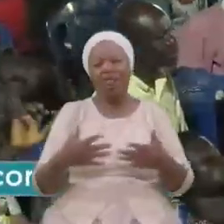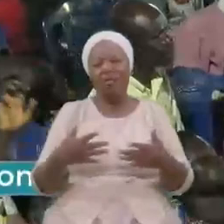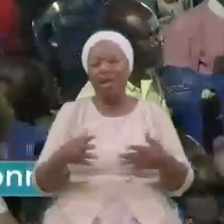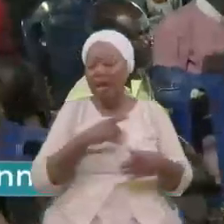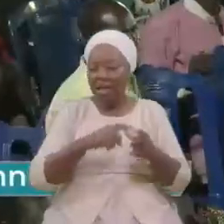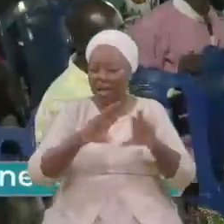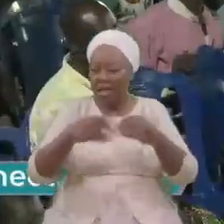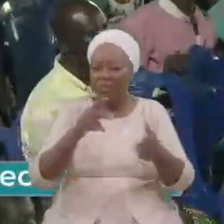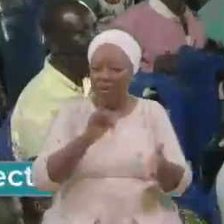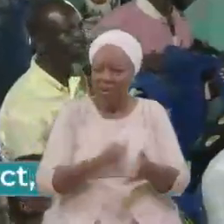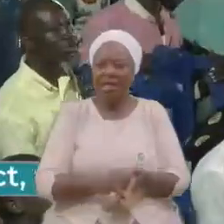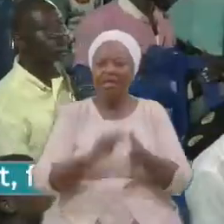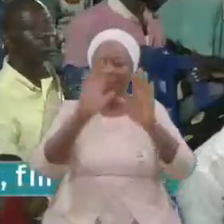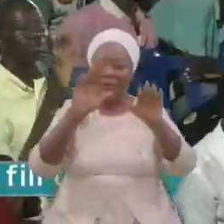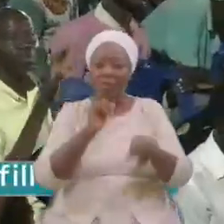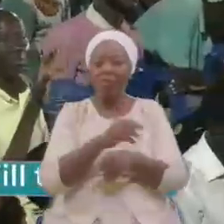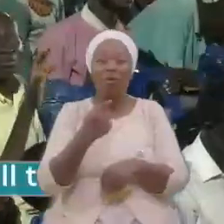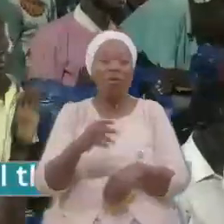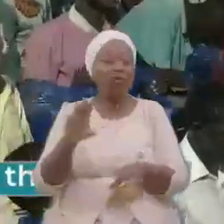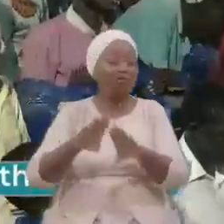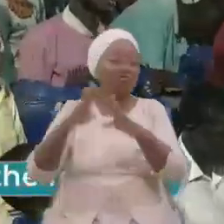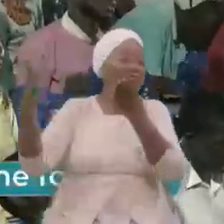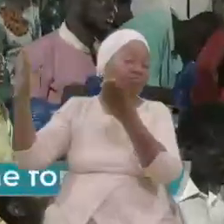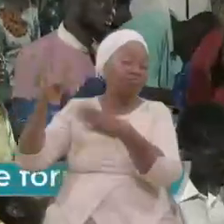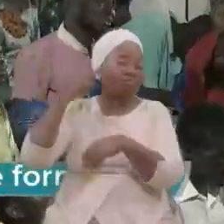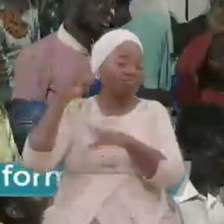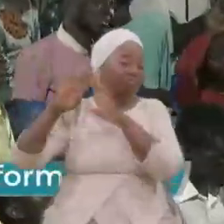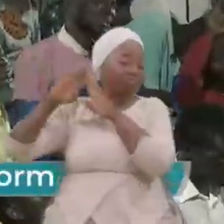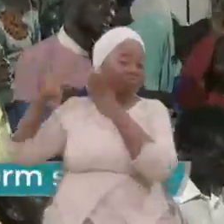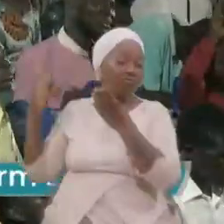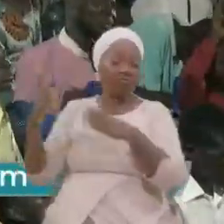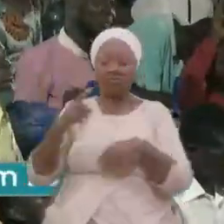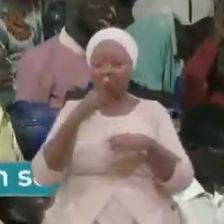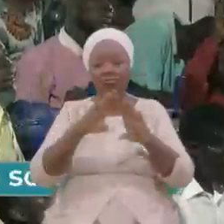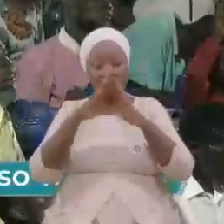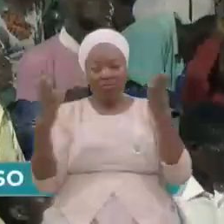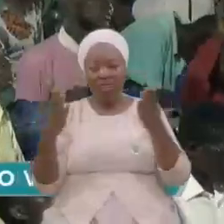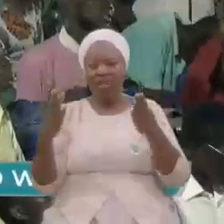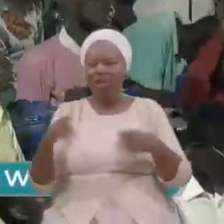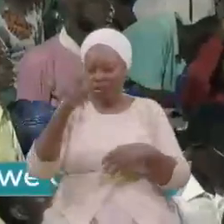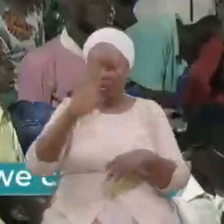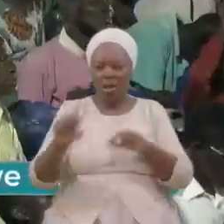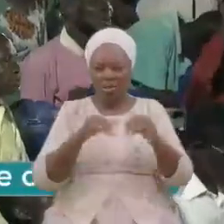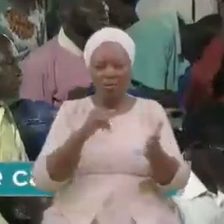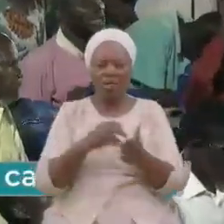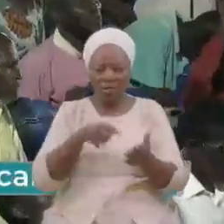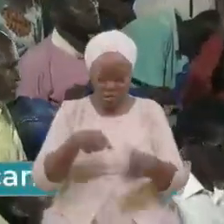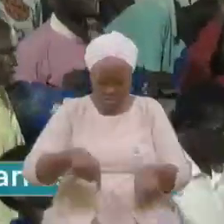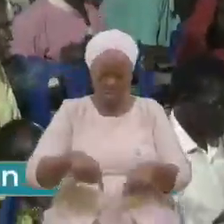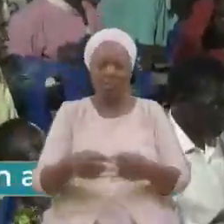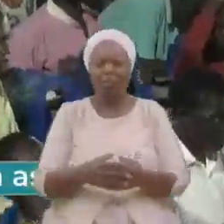coming. Counselors, please help. Let's move fast. And after you've